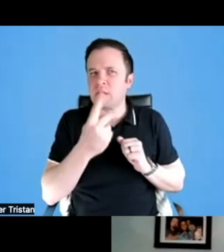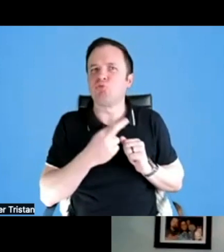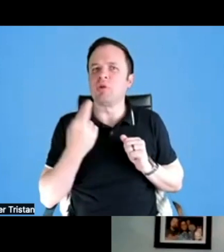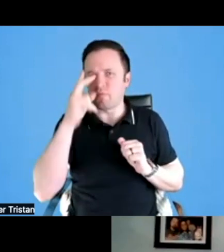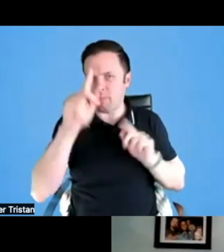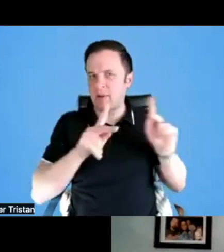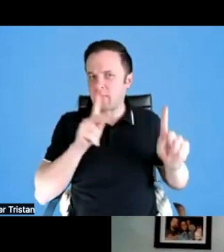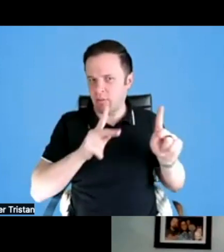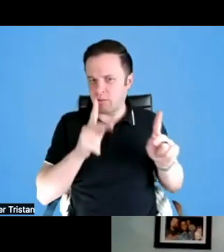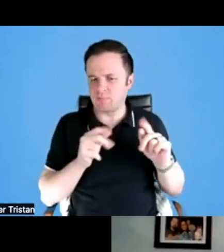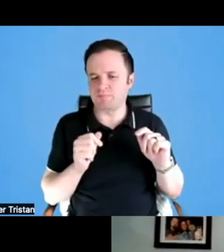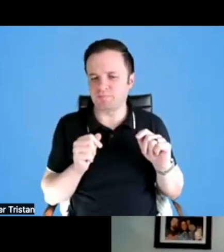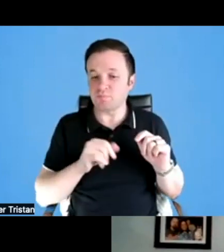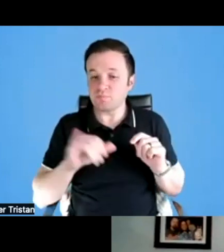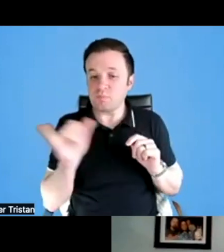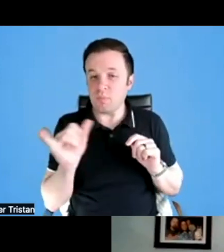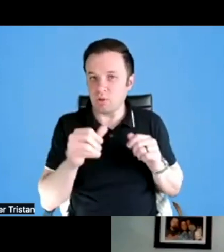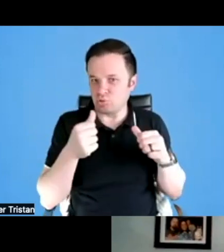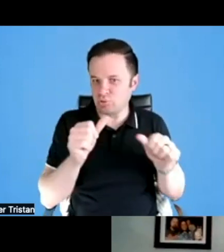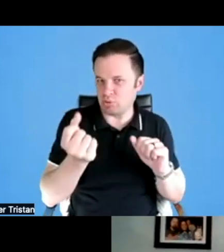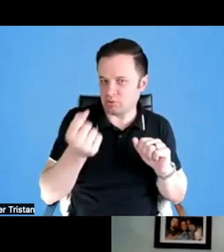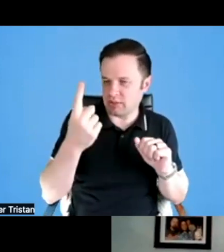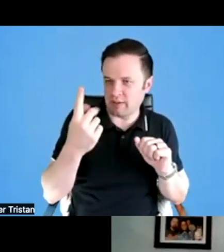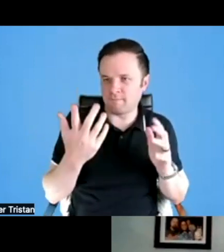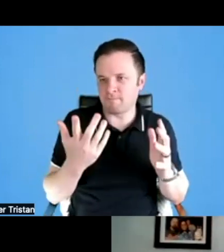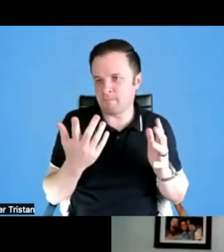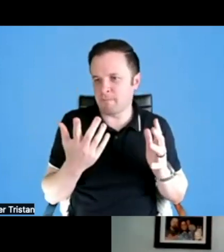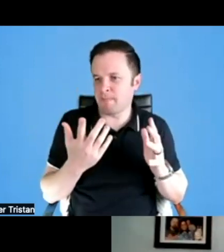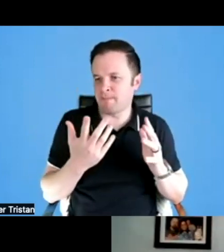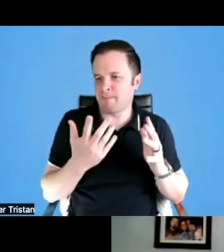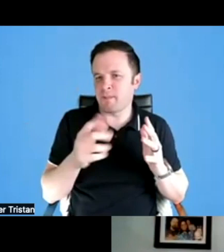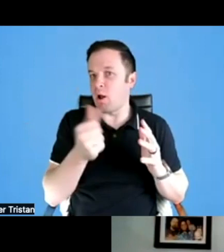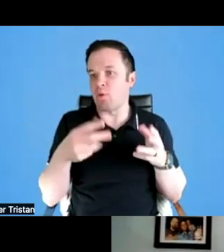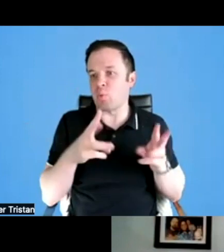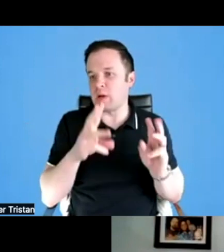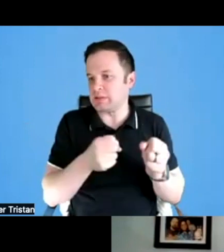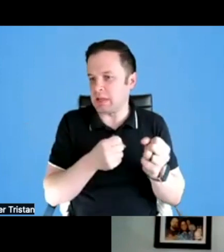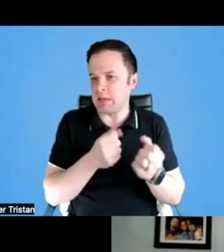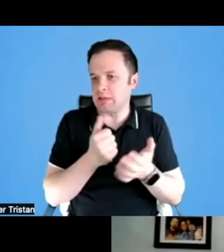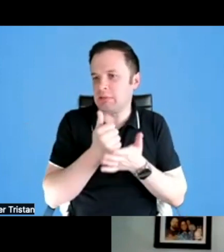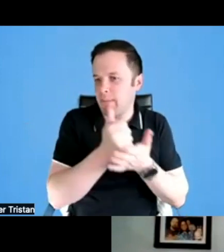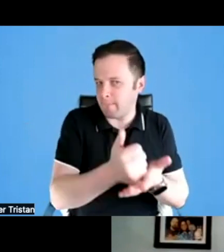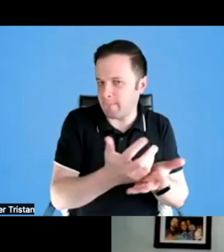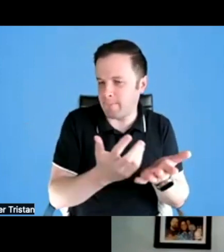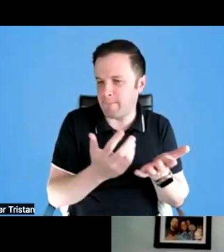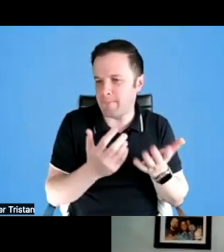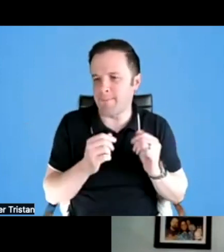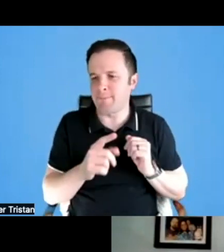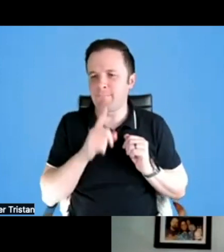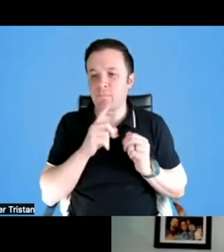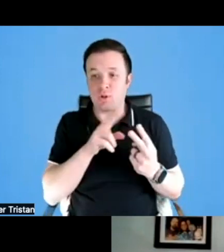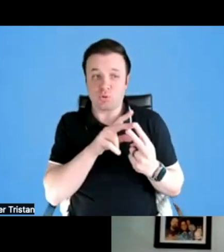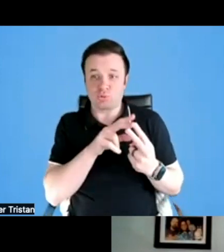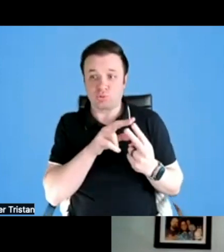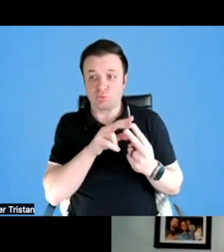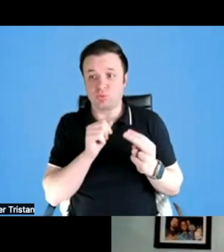people. And then you're also then trying to understand what are the ways that we can help you manage your risk. And so those two things are kind